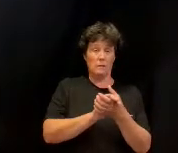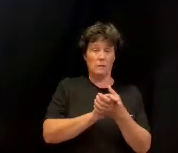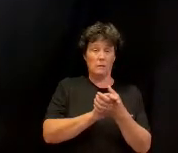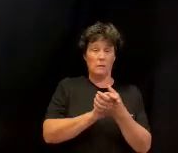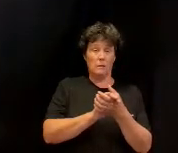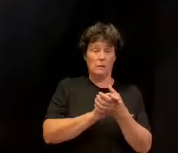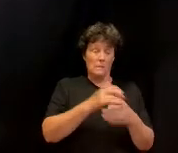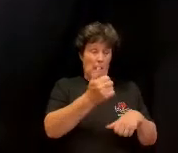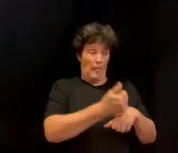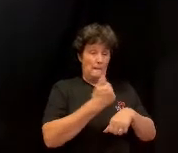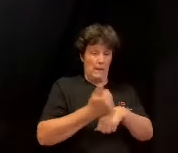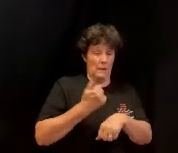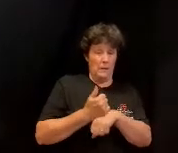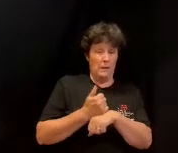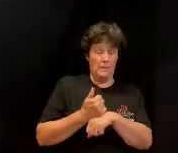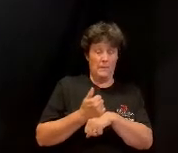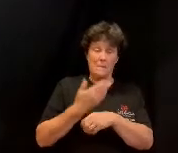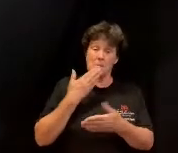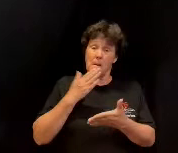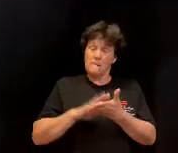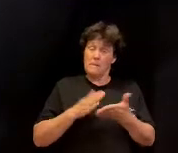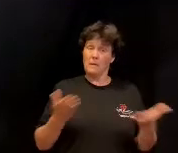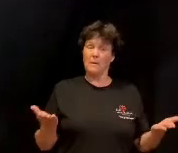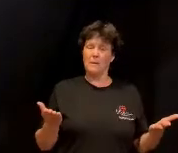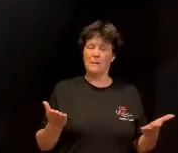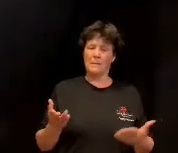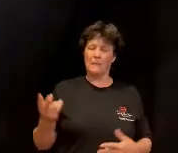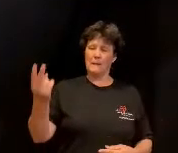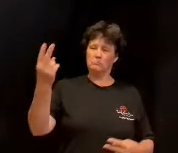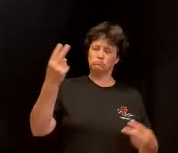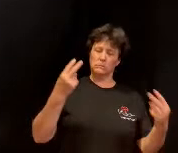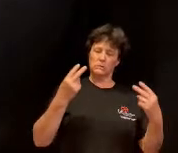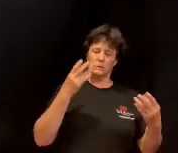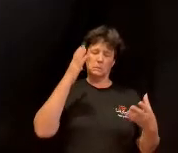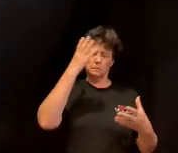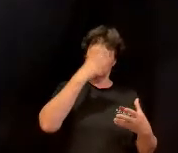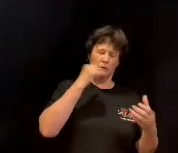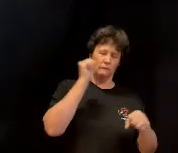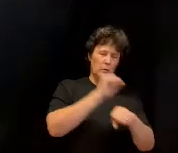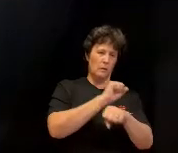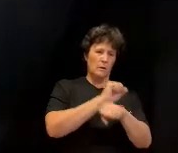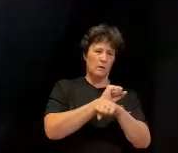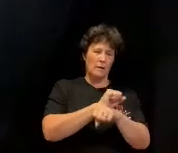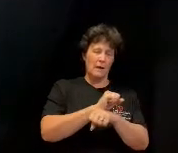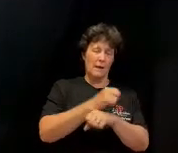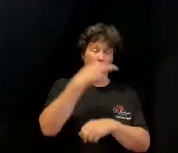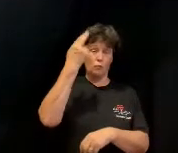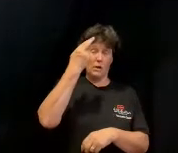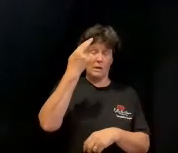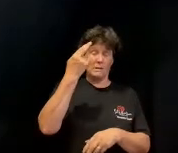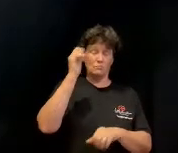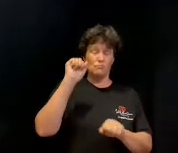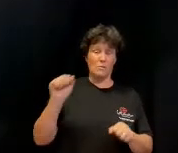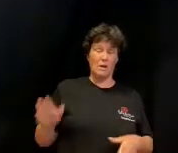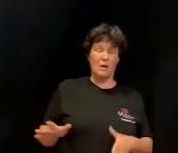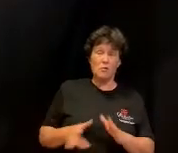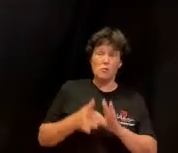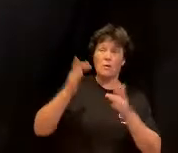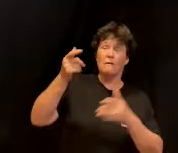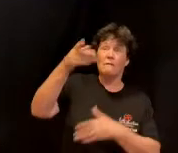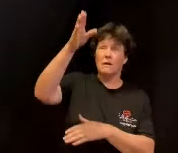being evildoers, for they will see your beautiful works and have a reason to glorify God the day he visits us.